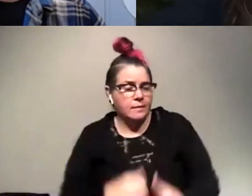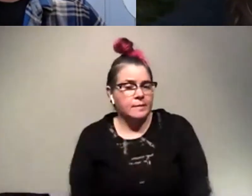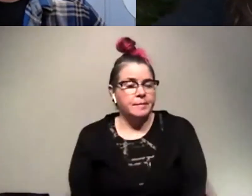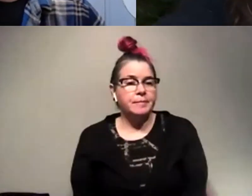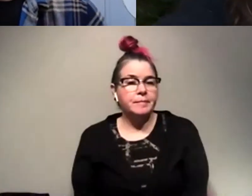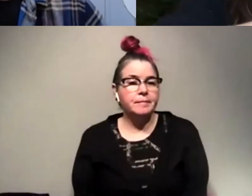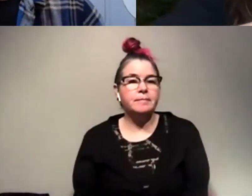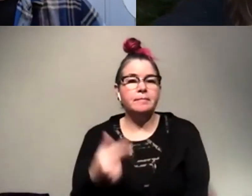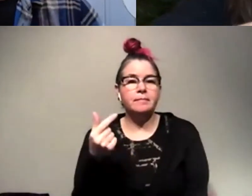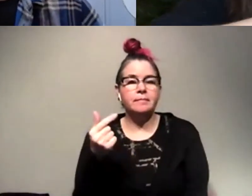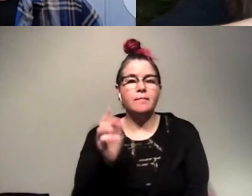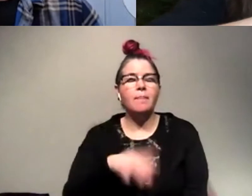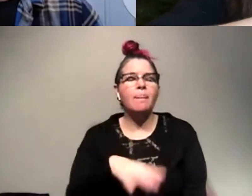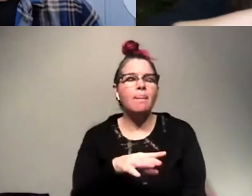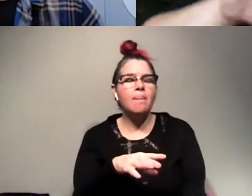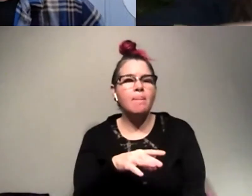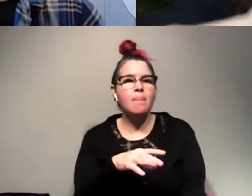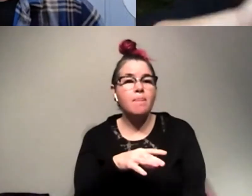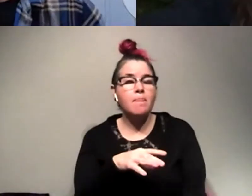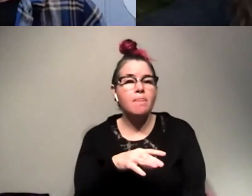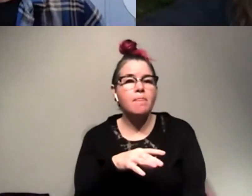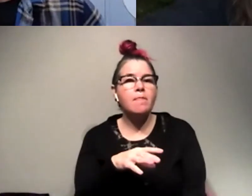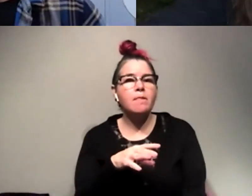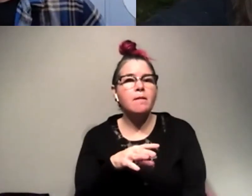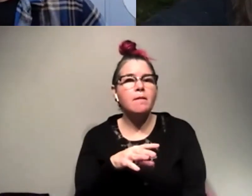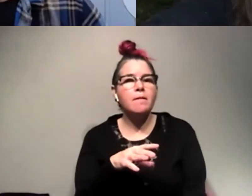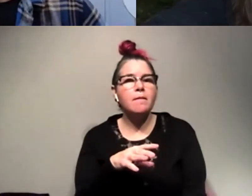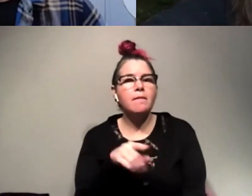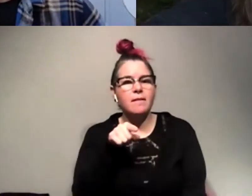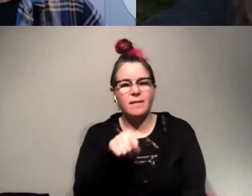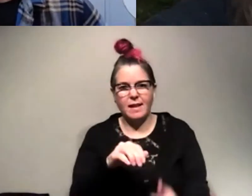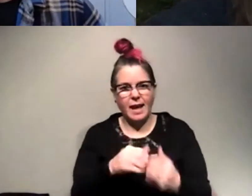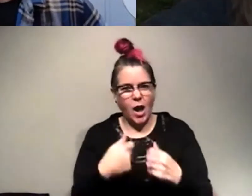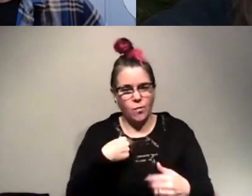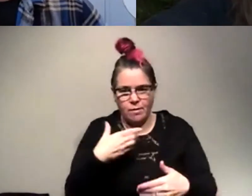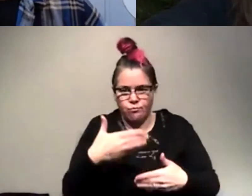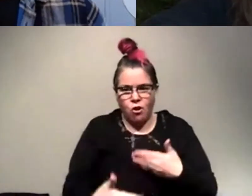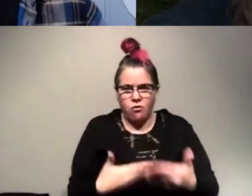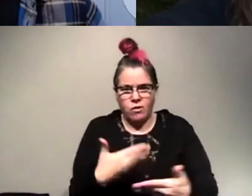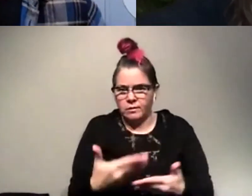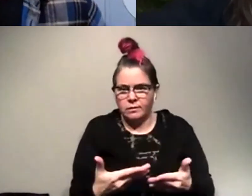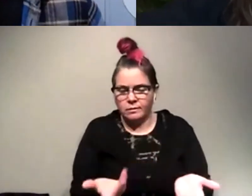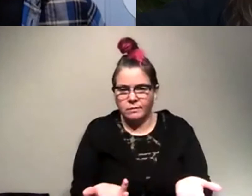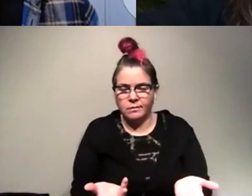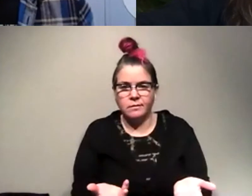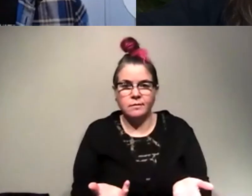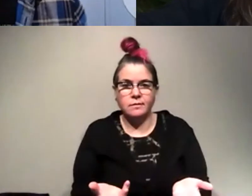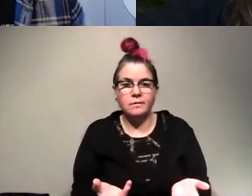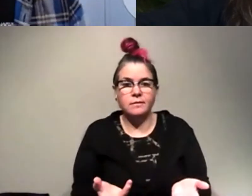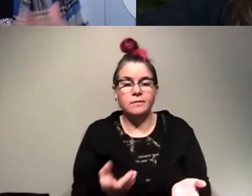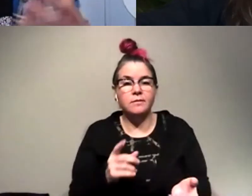Gavin wants to know. But this is how. But I mean, this is how we make progress, because, to